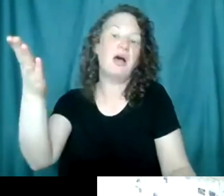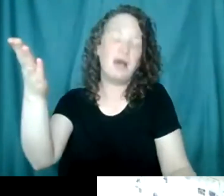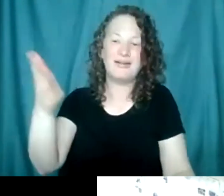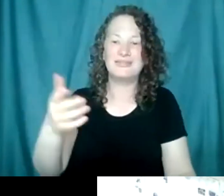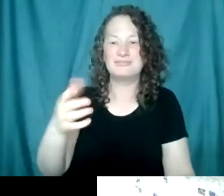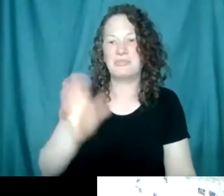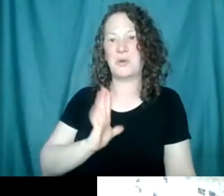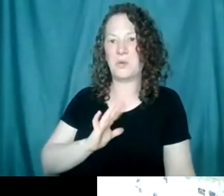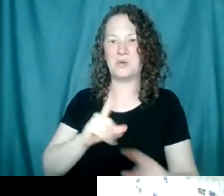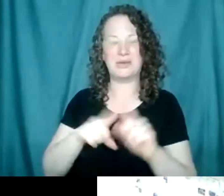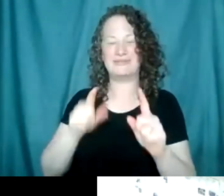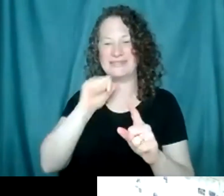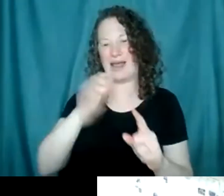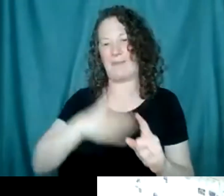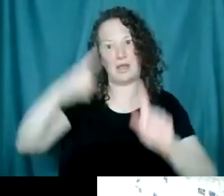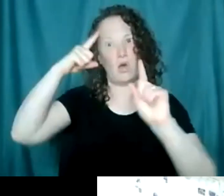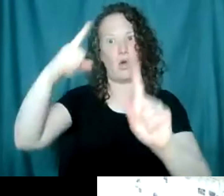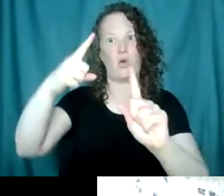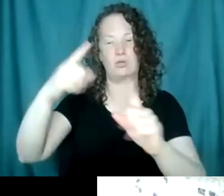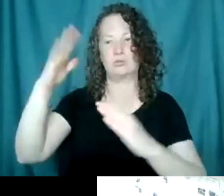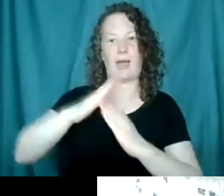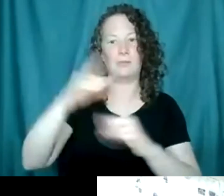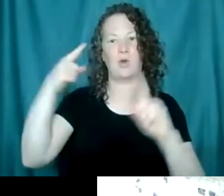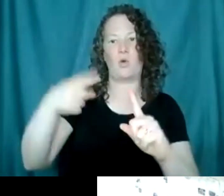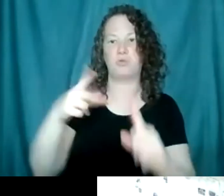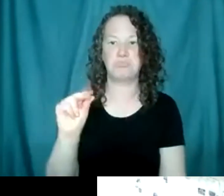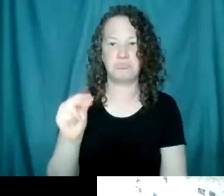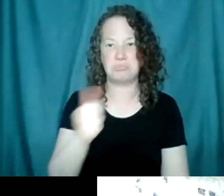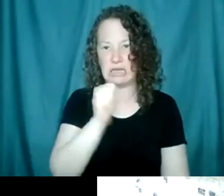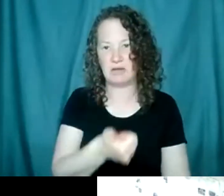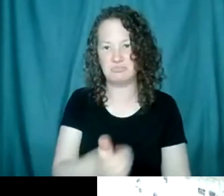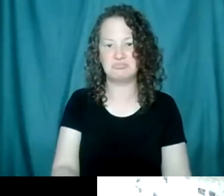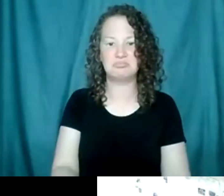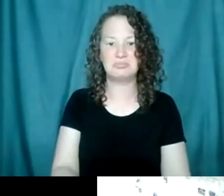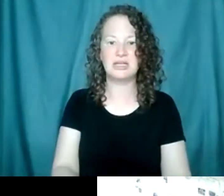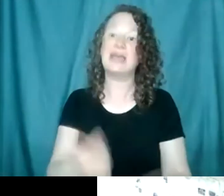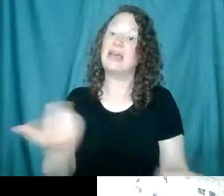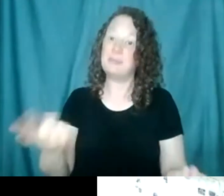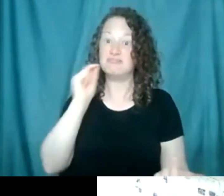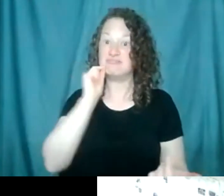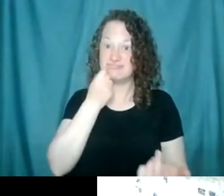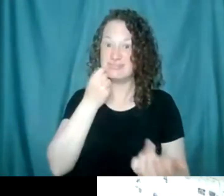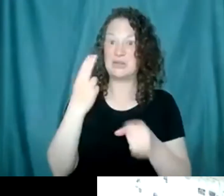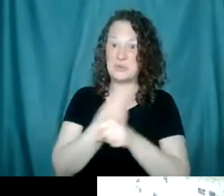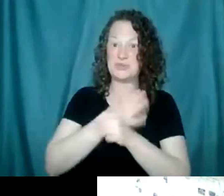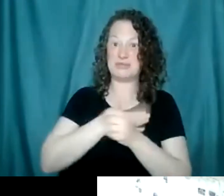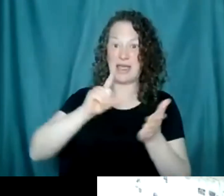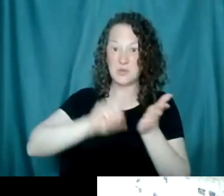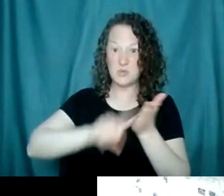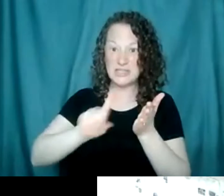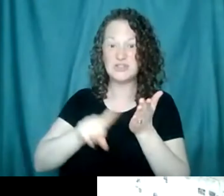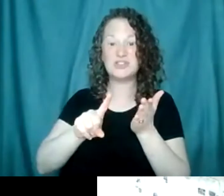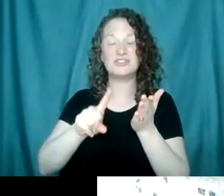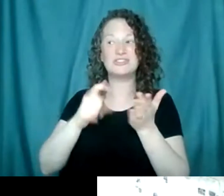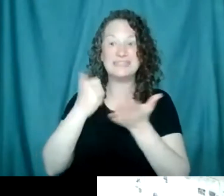an ultimate goal. And Sure. It would be cool to be able to use this research to be able to help with